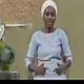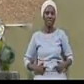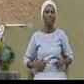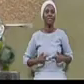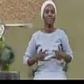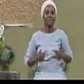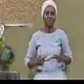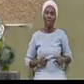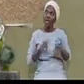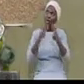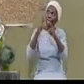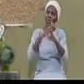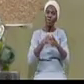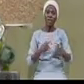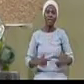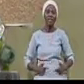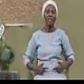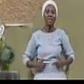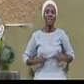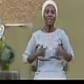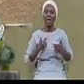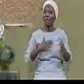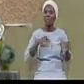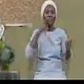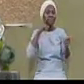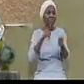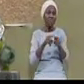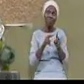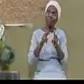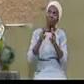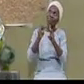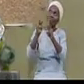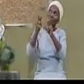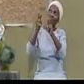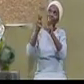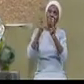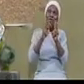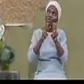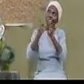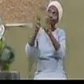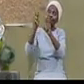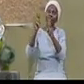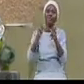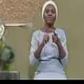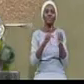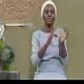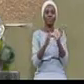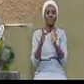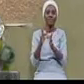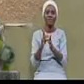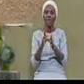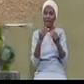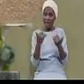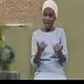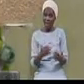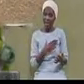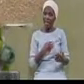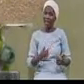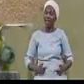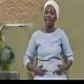live. Look and live, my sister, live. Look to Jesus now